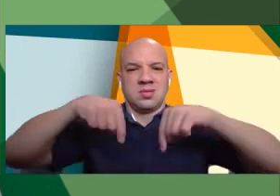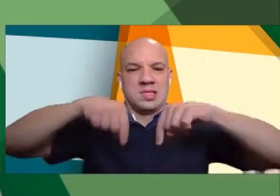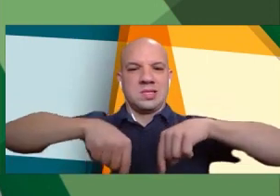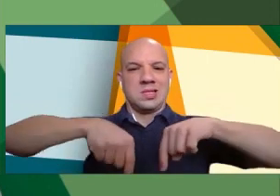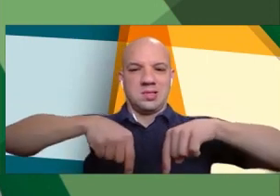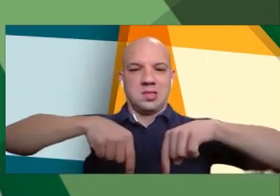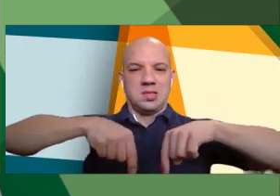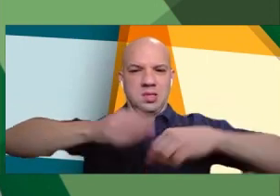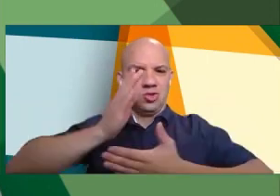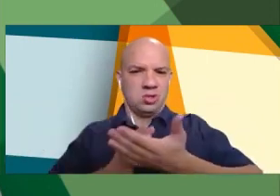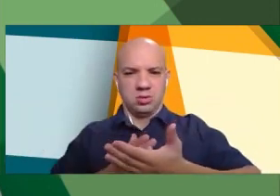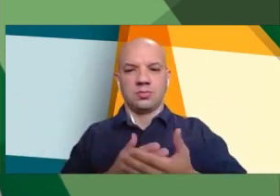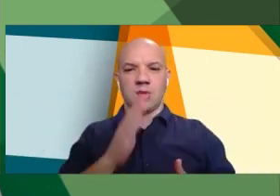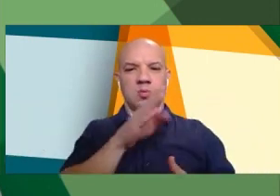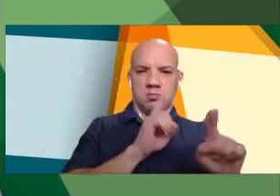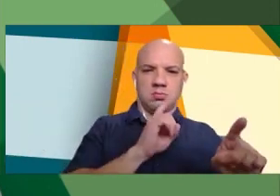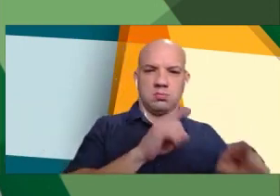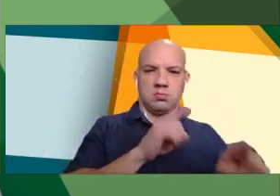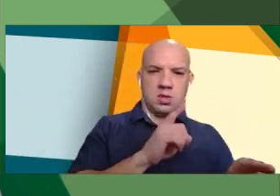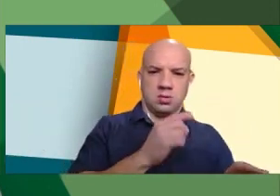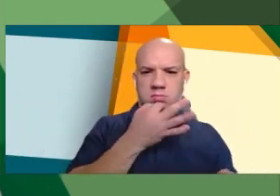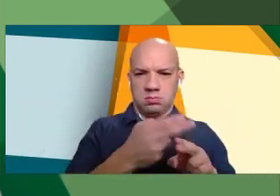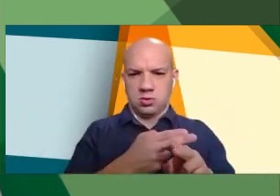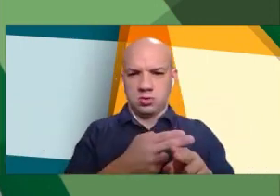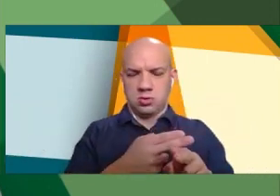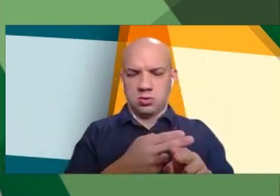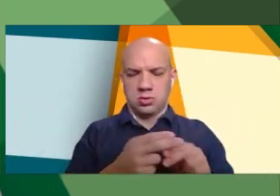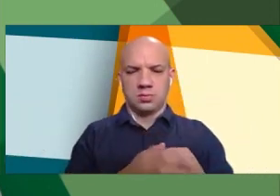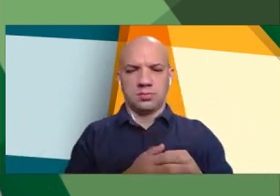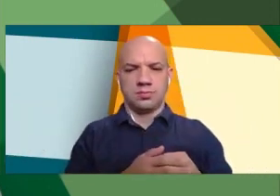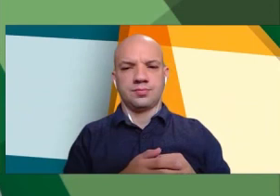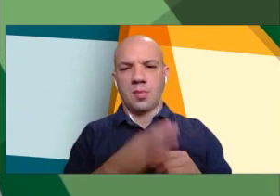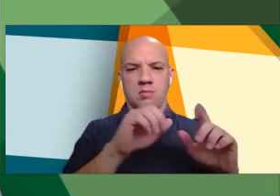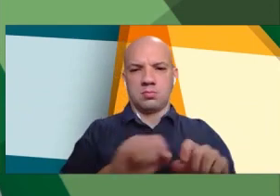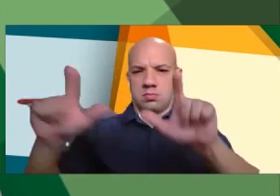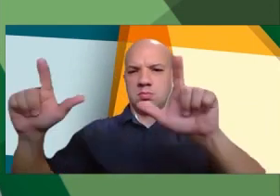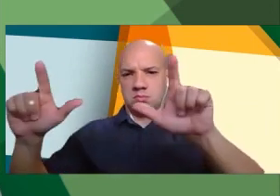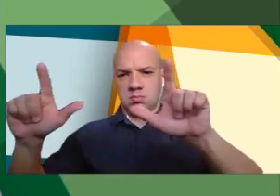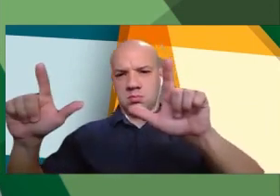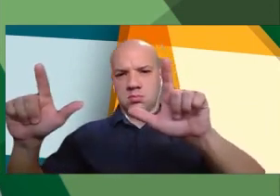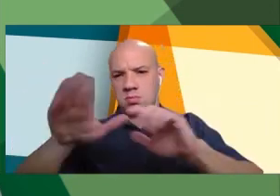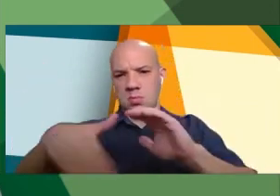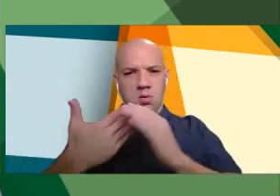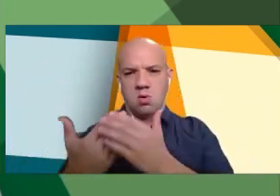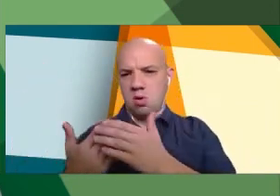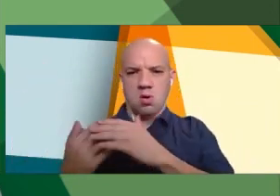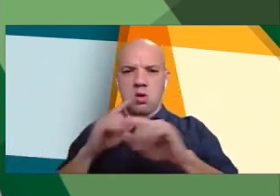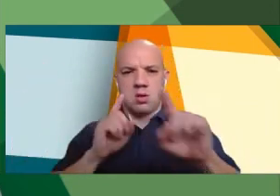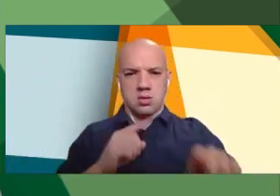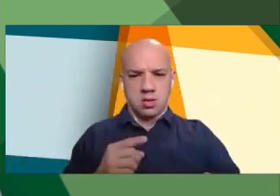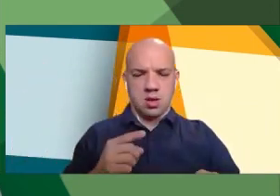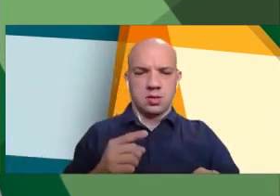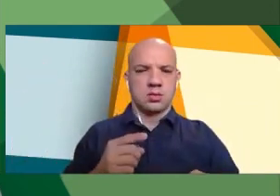those questions and publish in an addendum. Some of you asked if we are going to